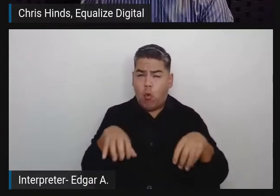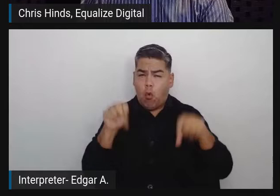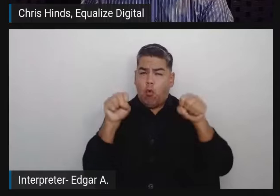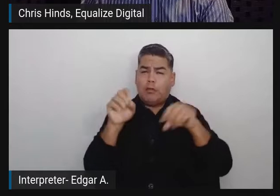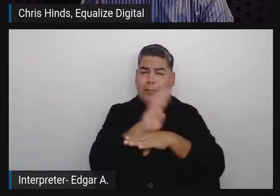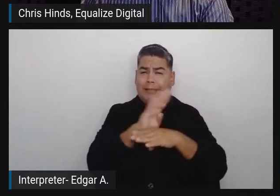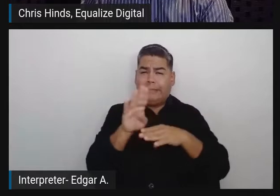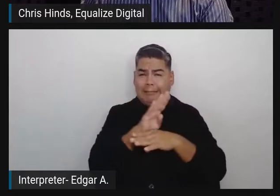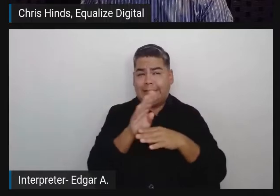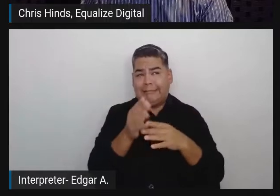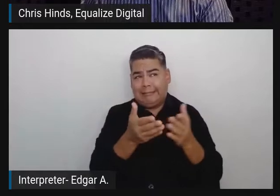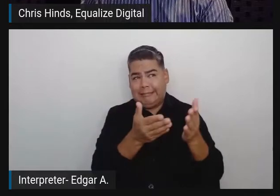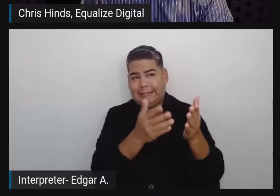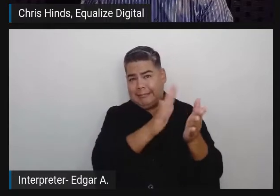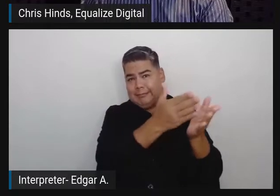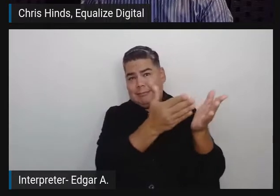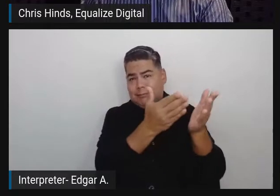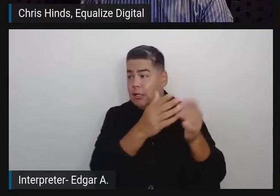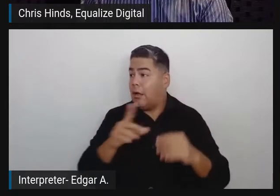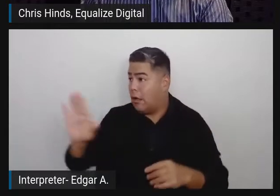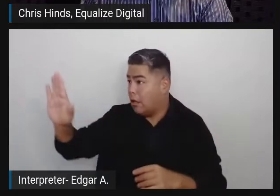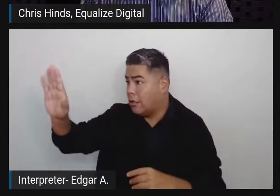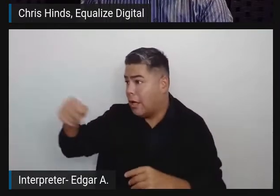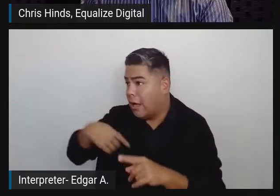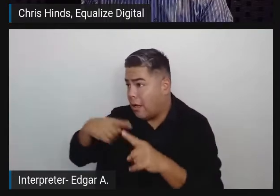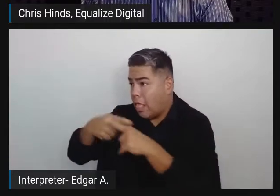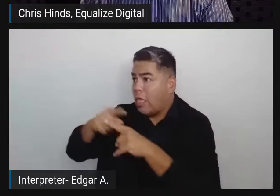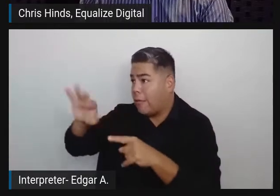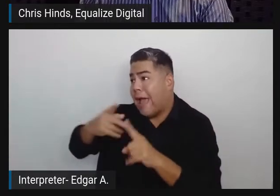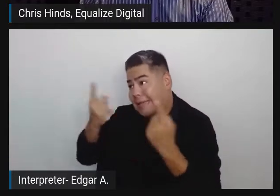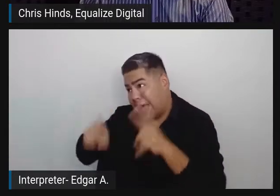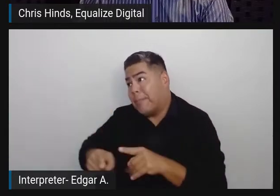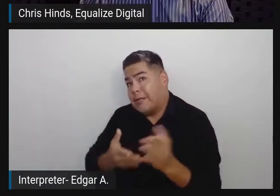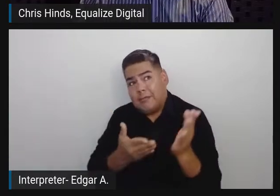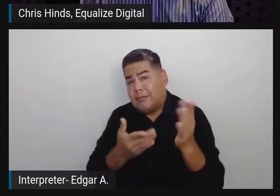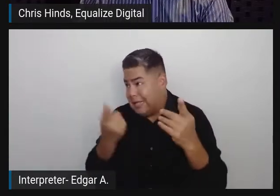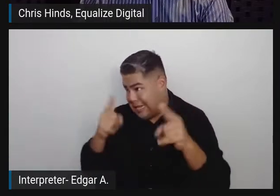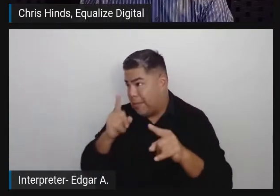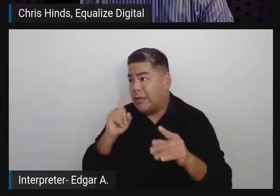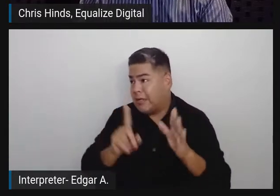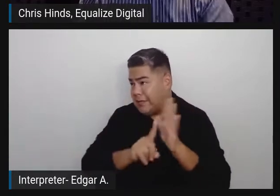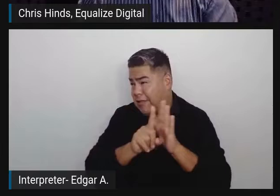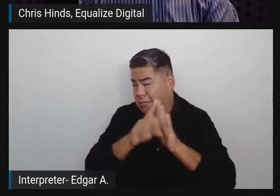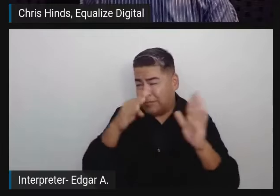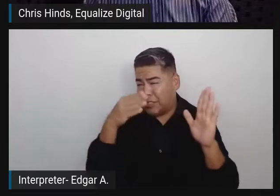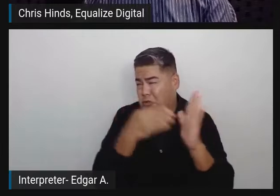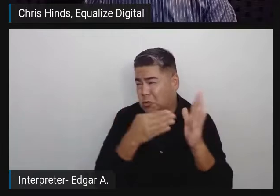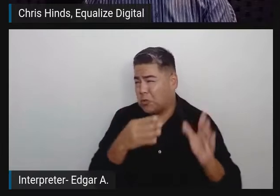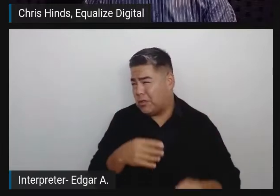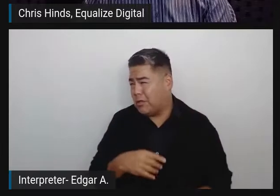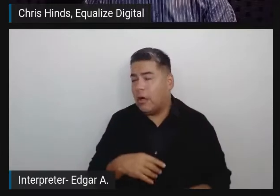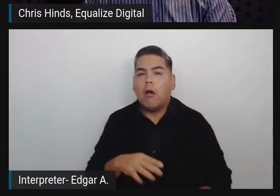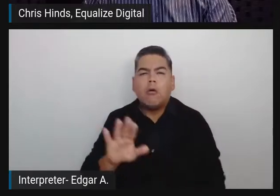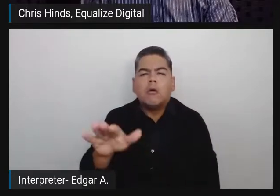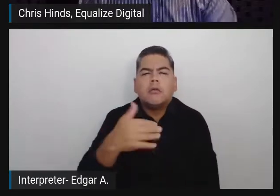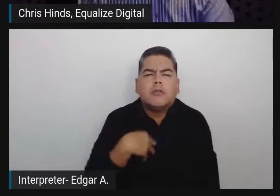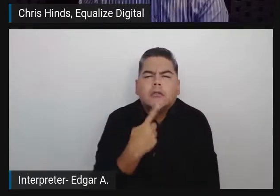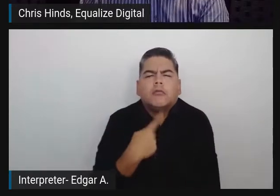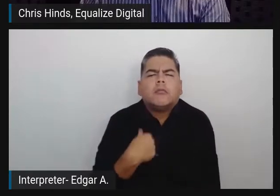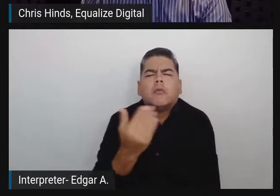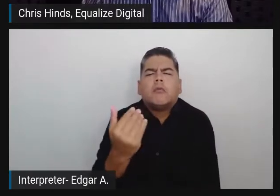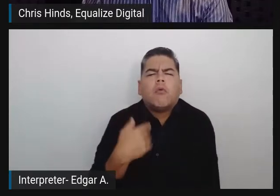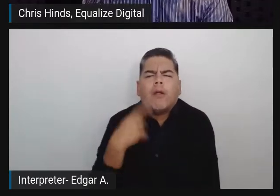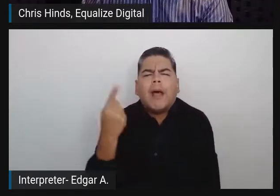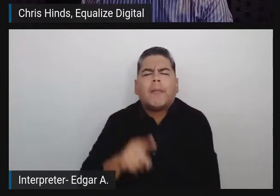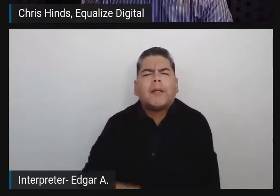has happened. Yeah, and it has happened that a developer's been sued. Yeah, tell me about that story in more detail, Colleen, if you know.